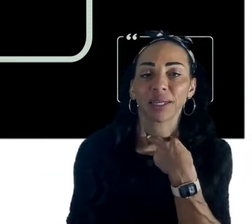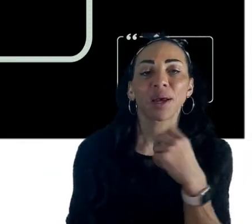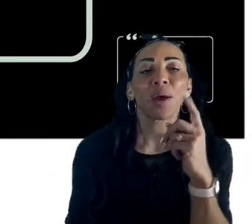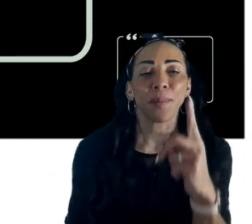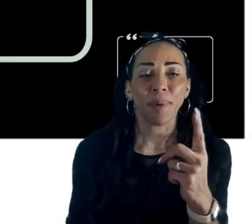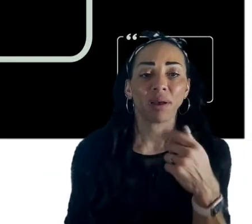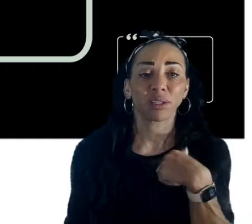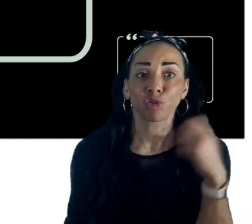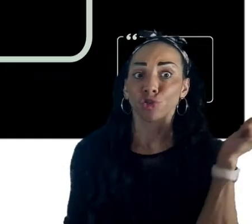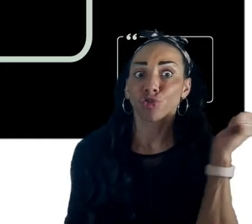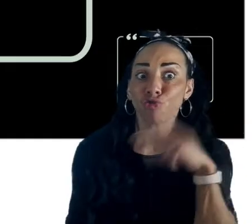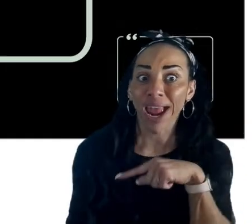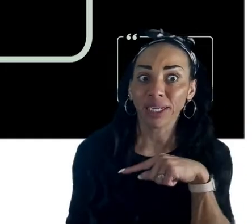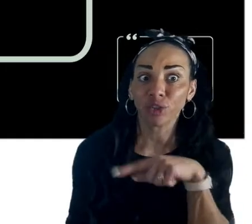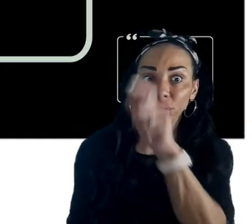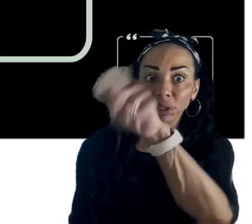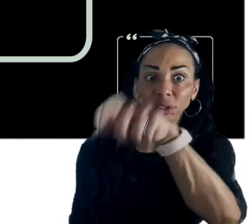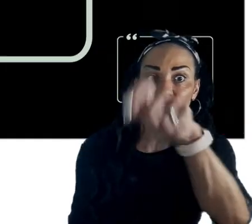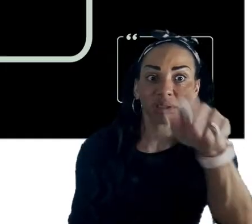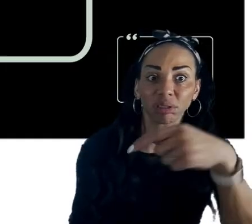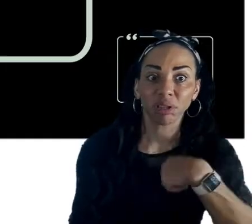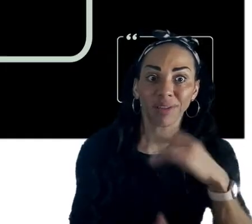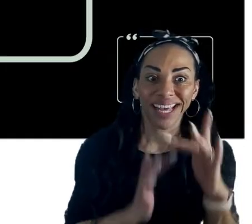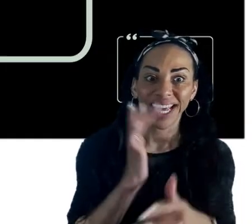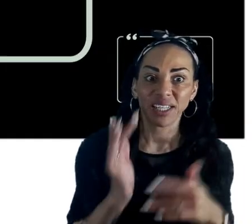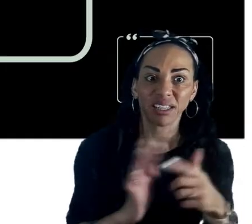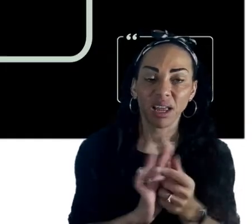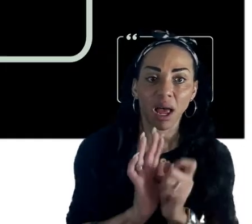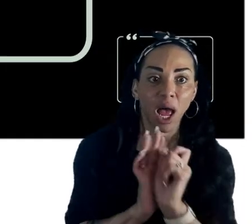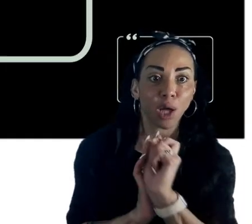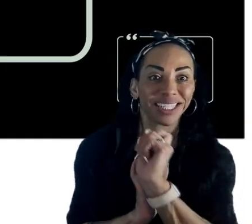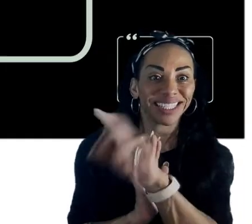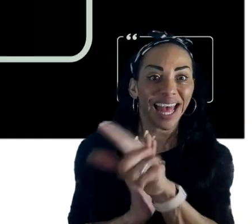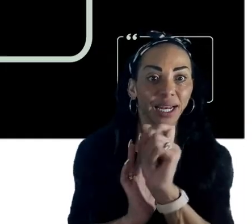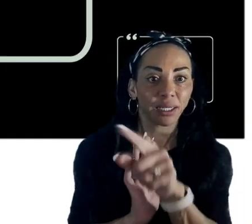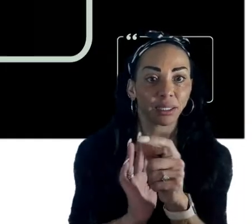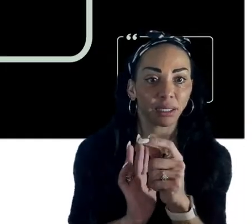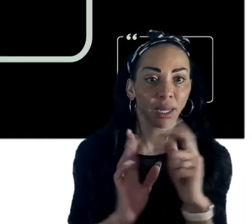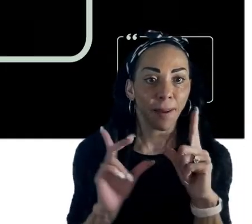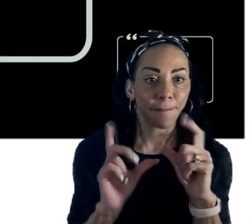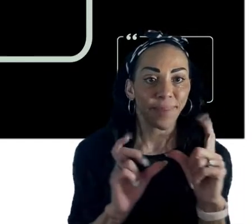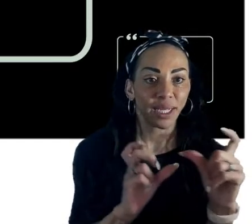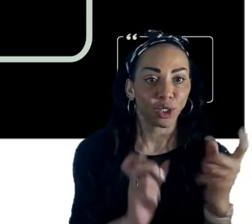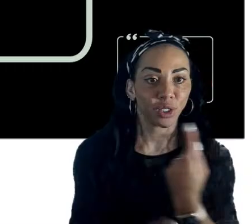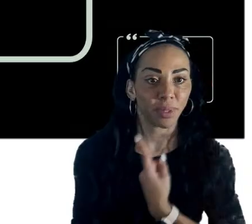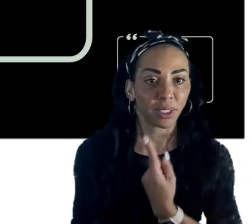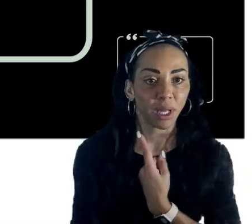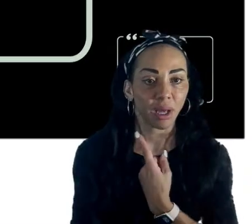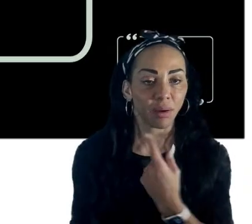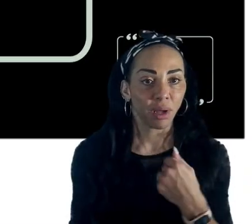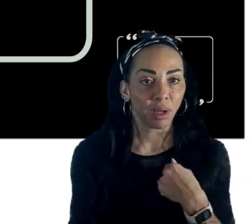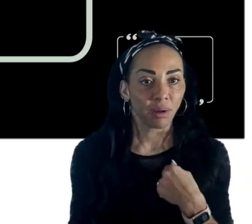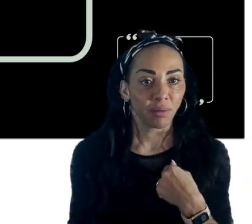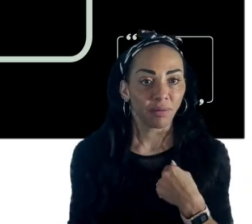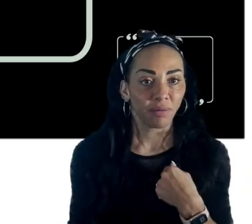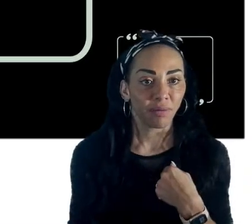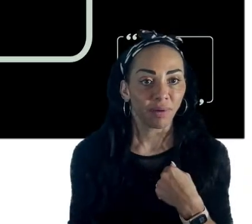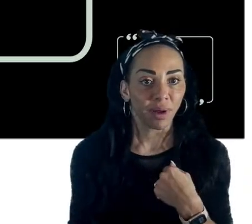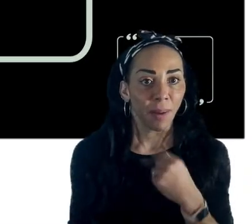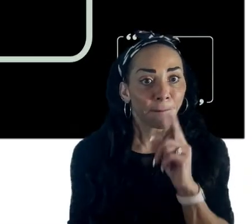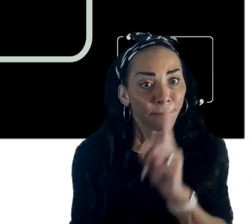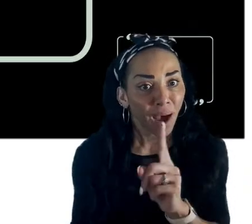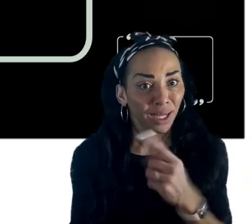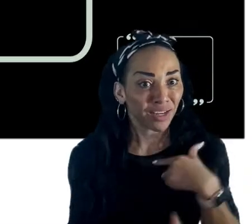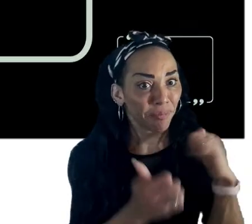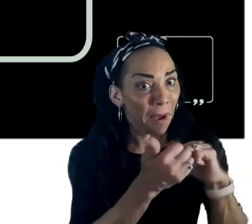the internet that I would be mortified for any of my partners to see. It concerns